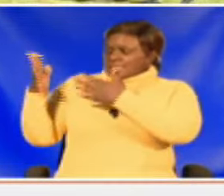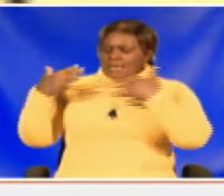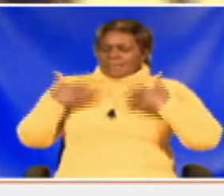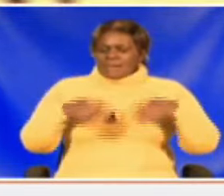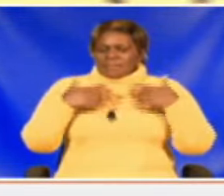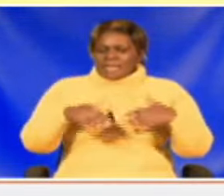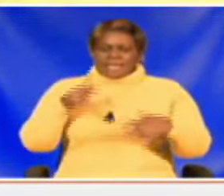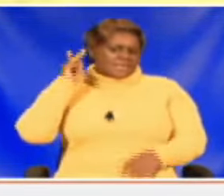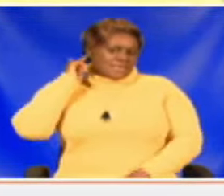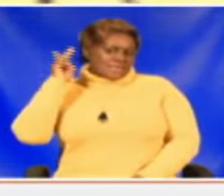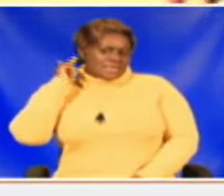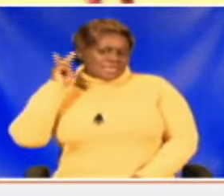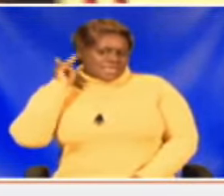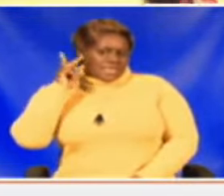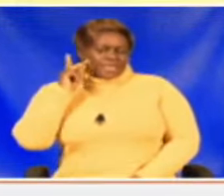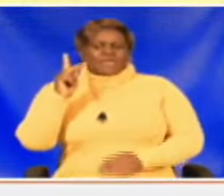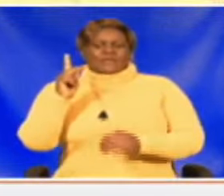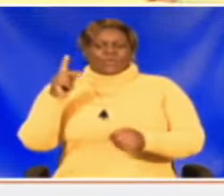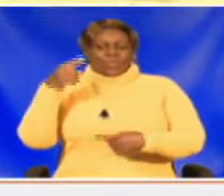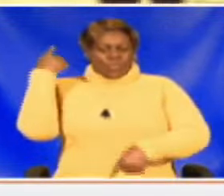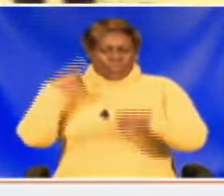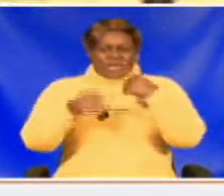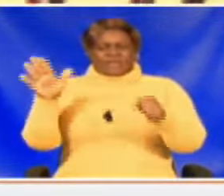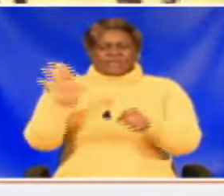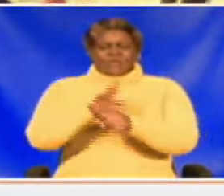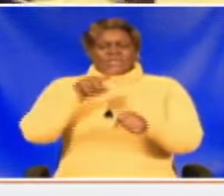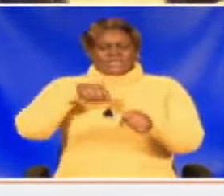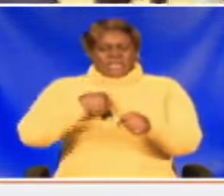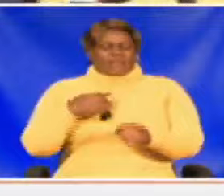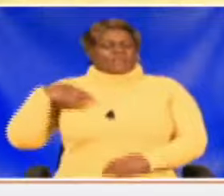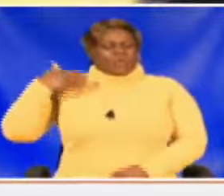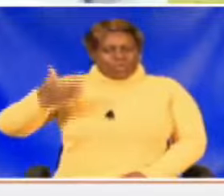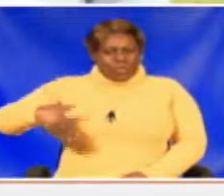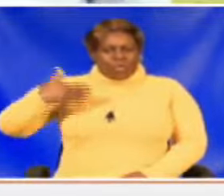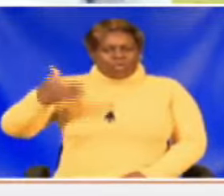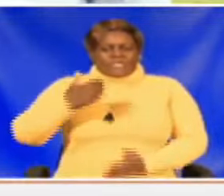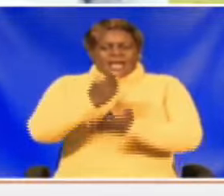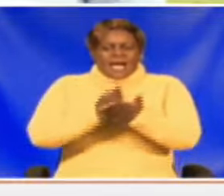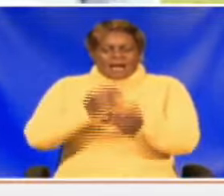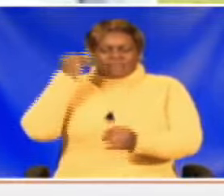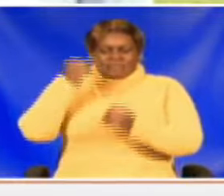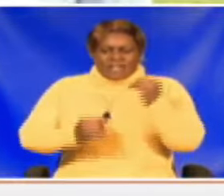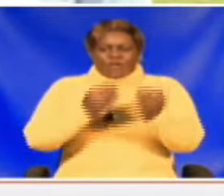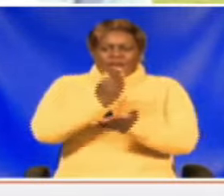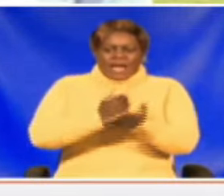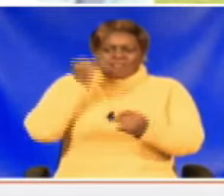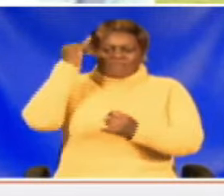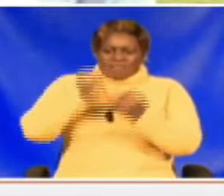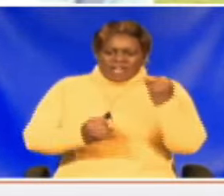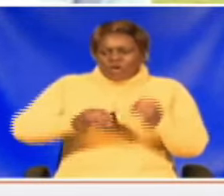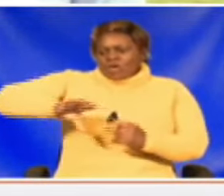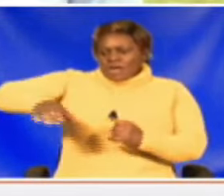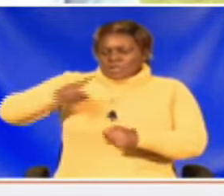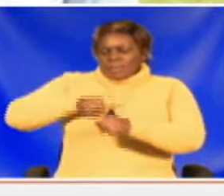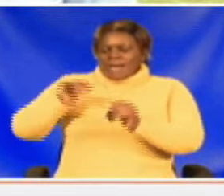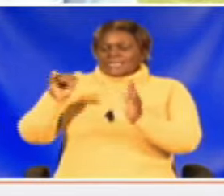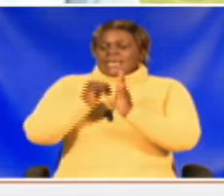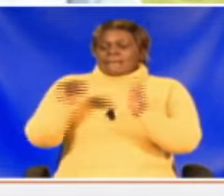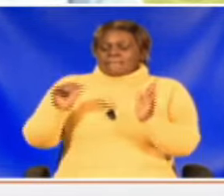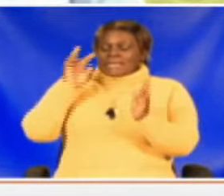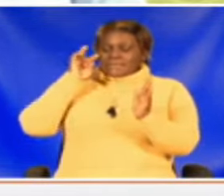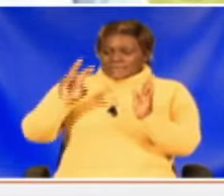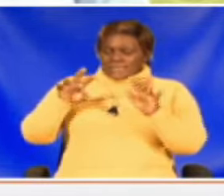Kisi, it will be a complete win. We were actually always in semi-finals in counties, but now his impact